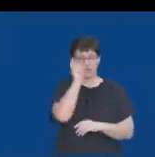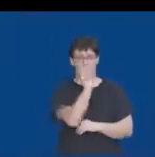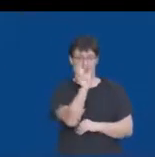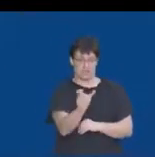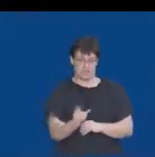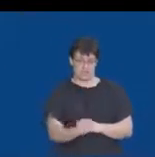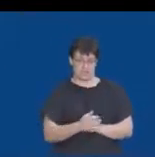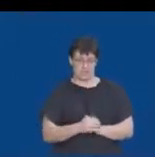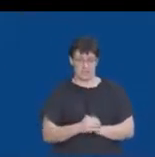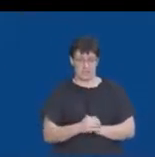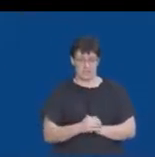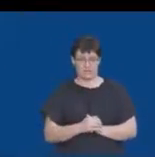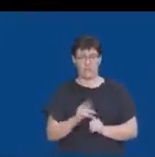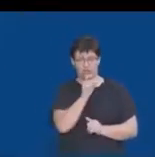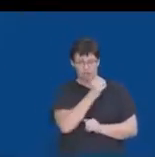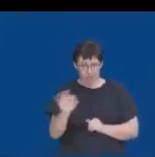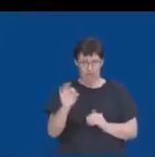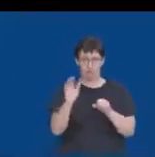words, the millions.